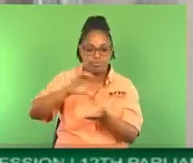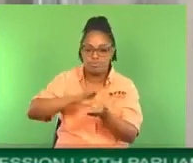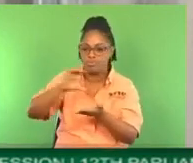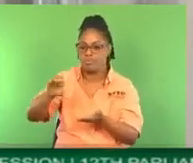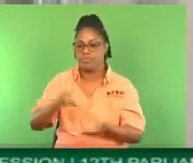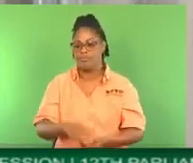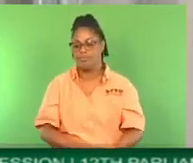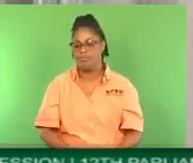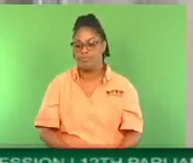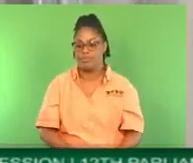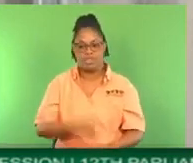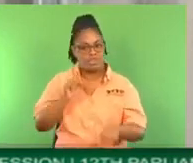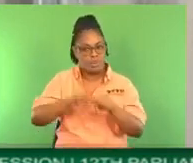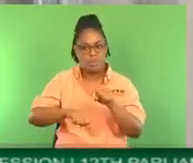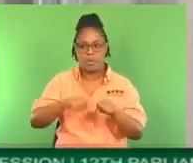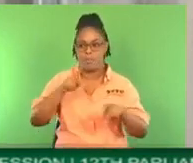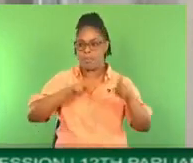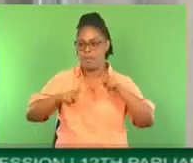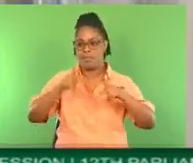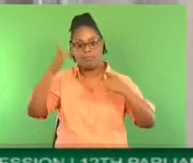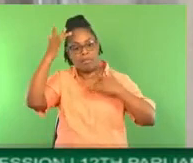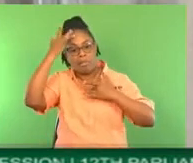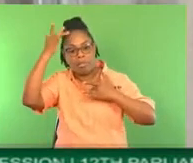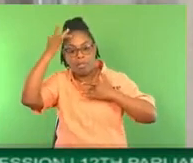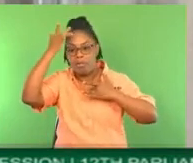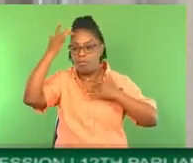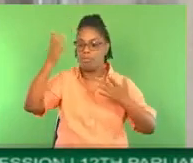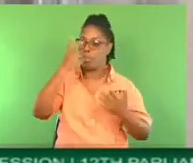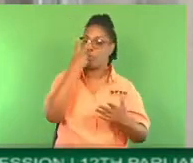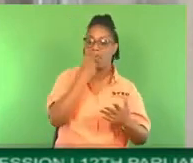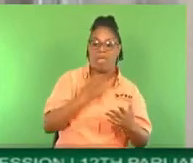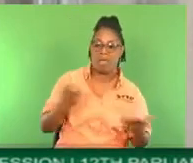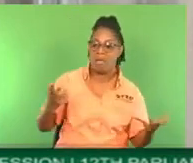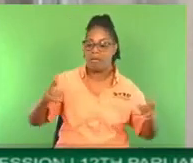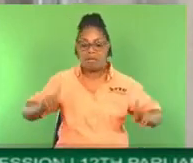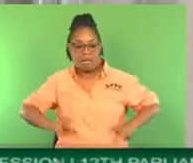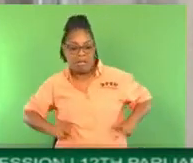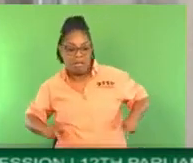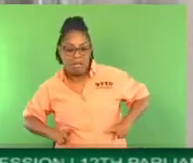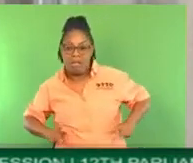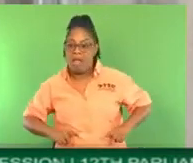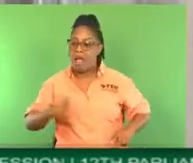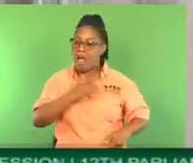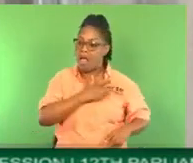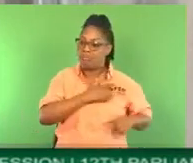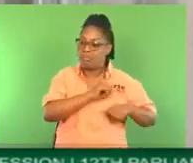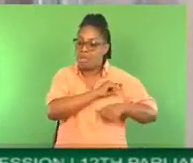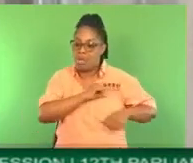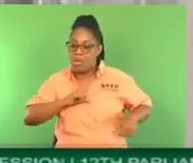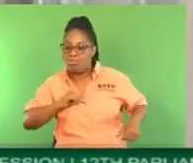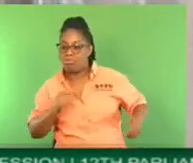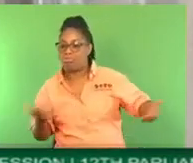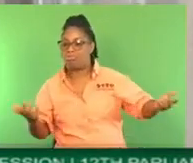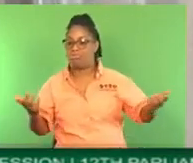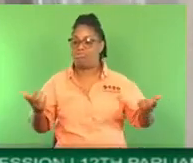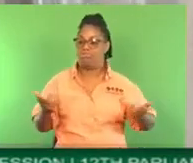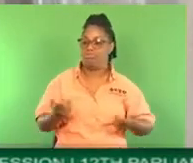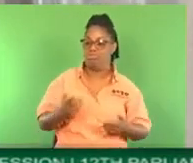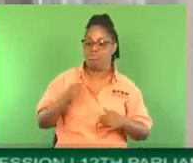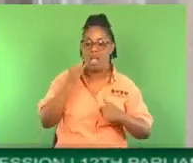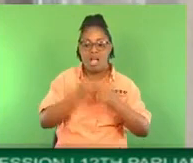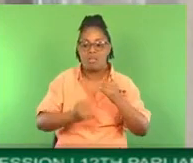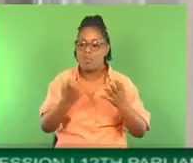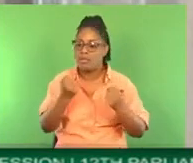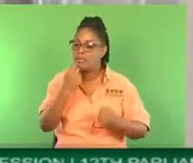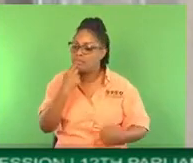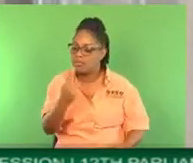so that they end up in hospital being blind, need dialysis, need heart surgery. So, Madam Speaker, I conclude by saying and